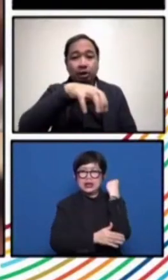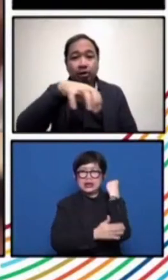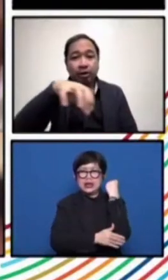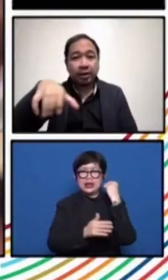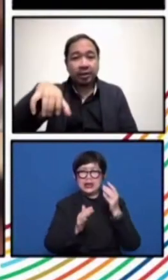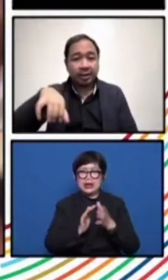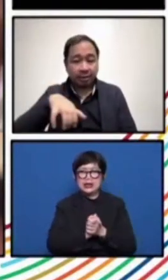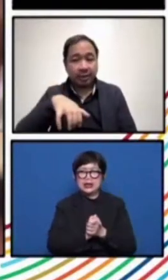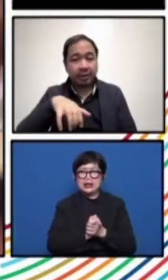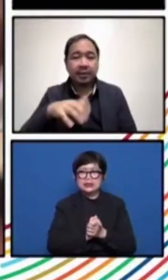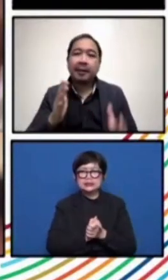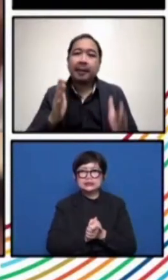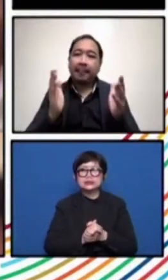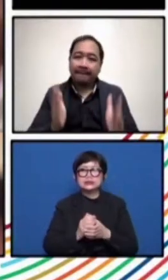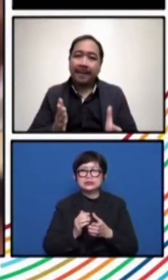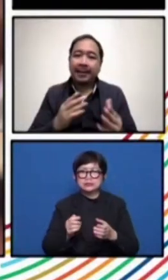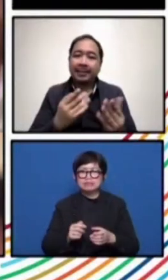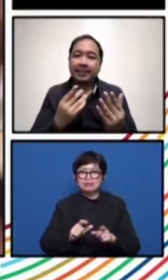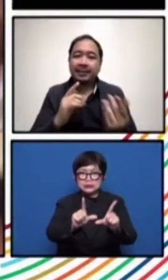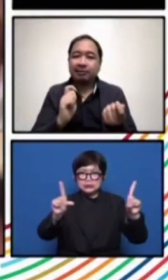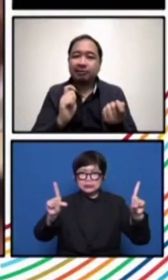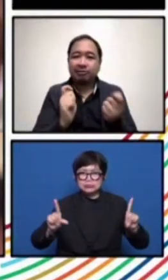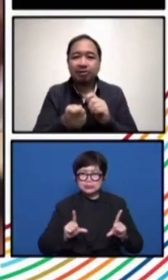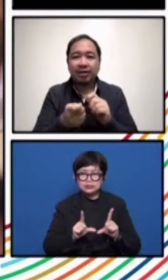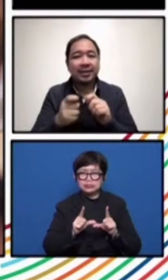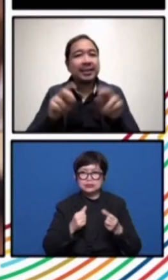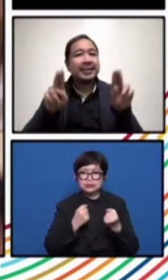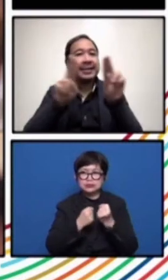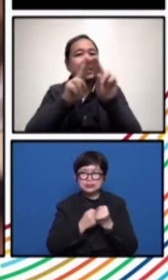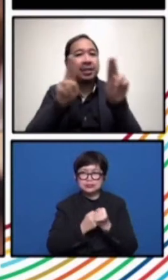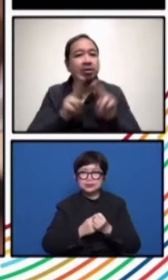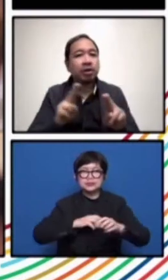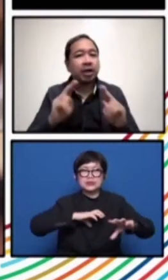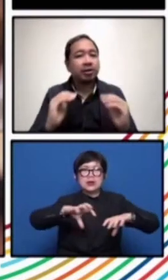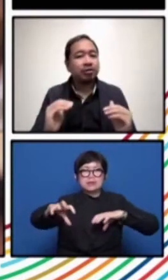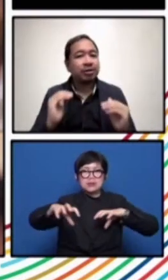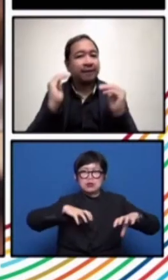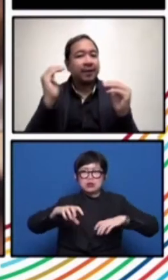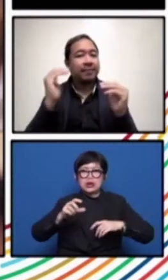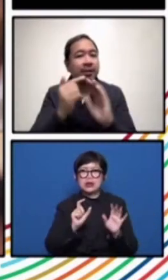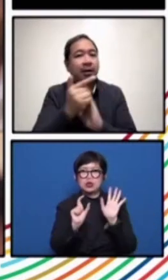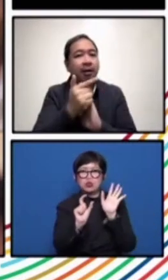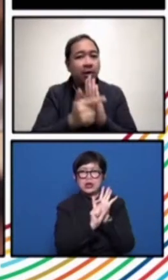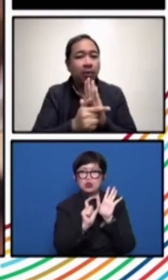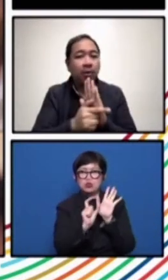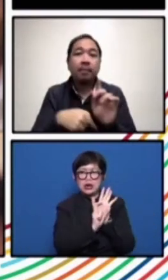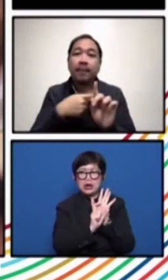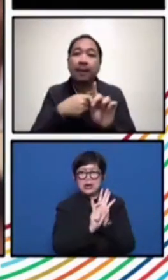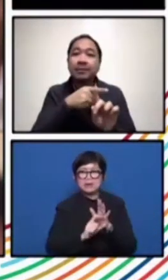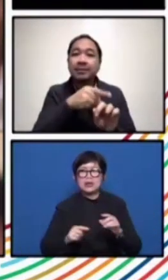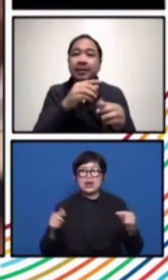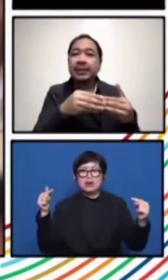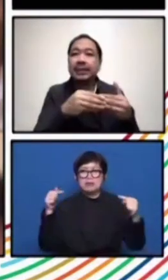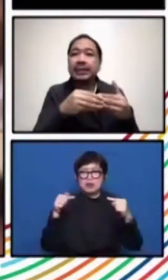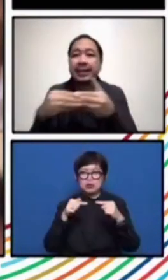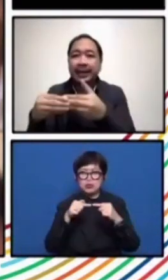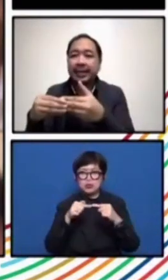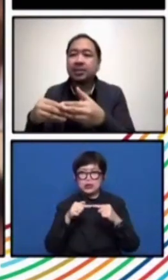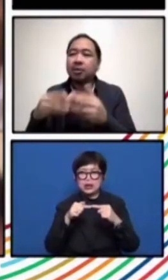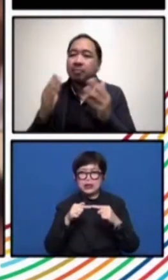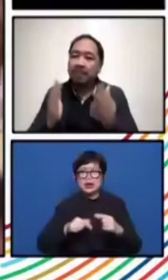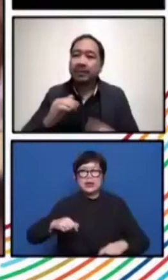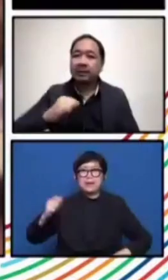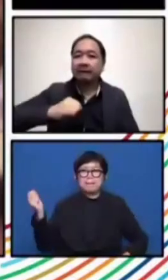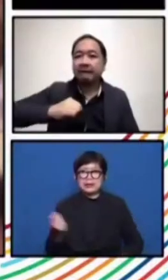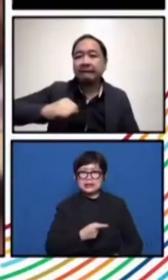shall enact or amend the International Development law and the guidance accordingly to excel operate disability